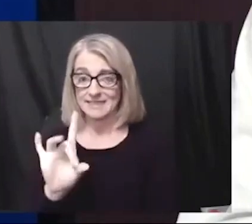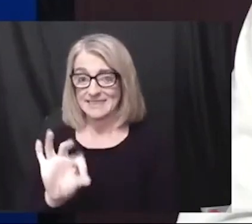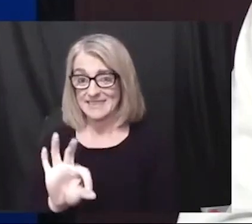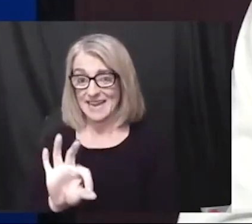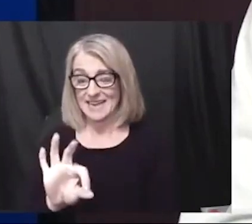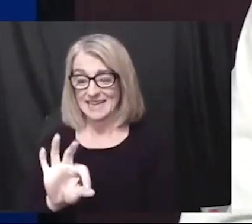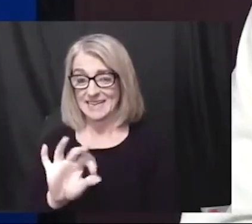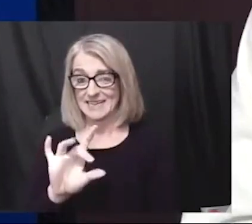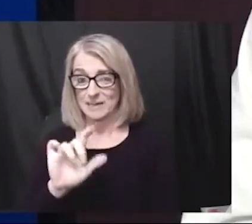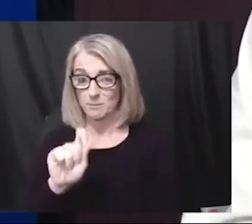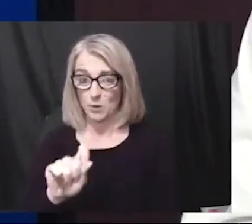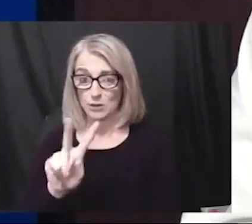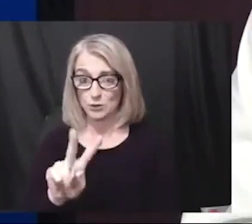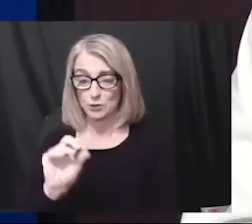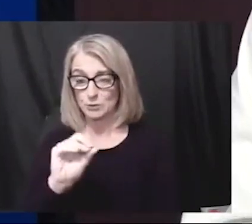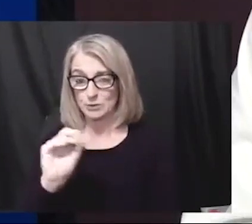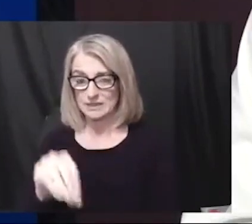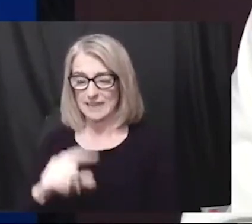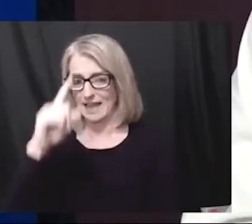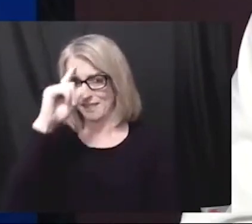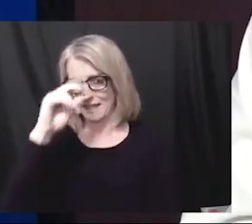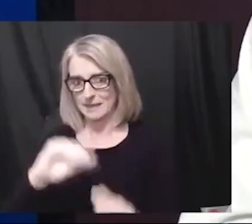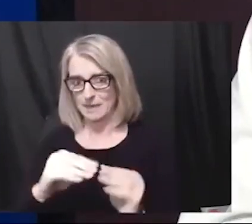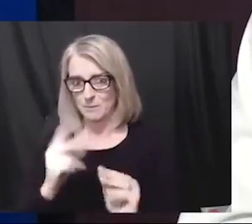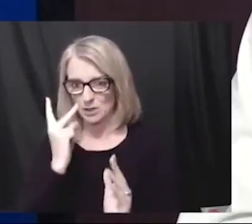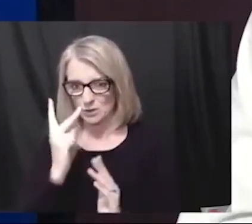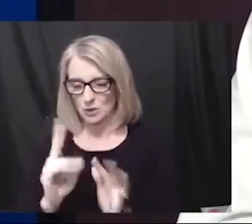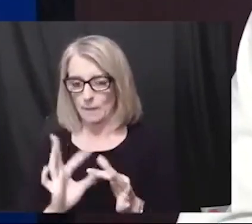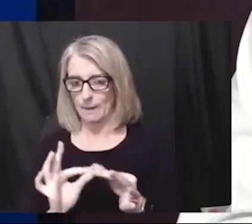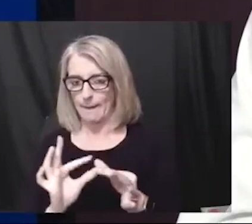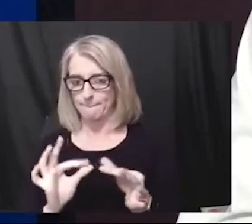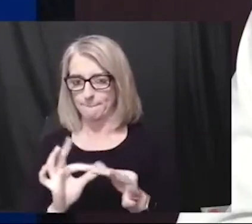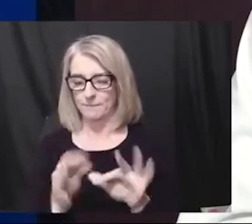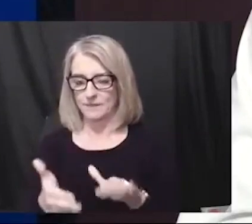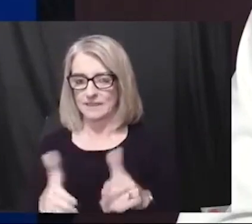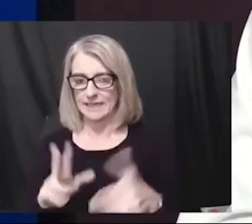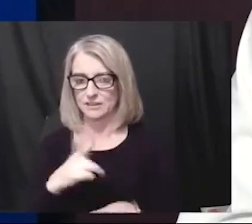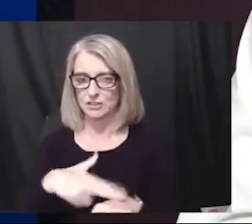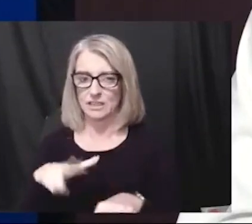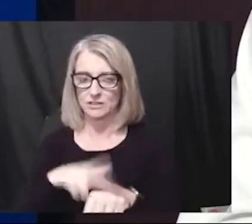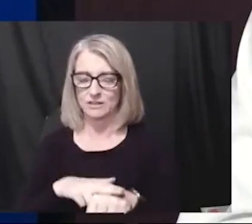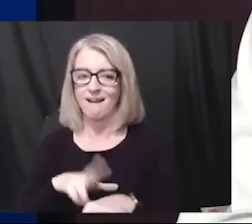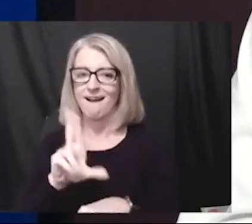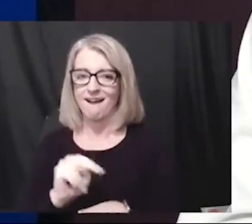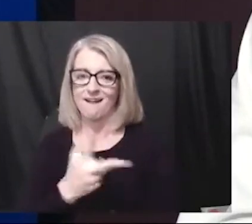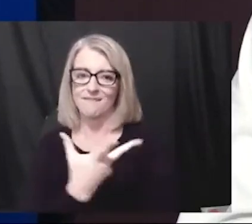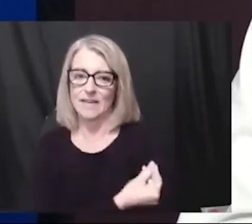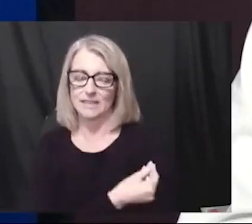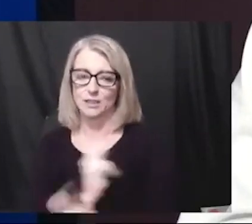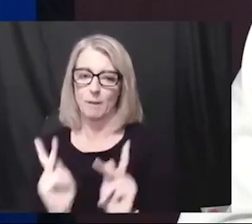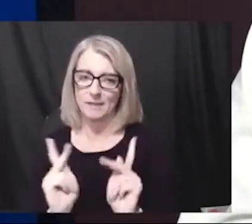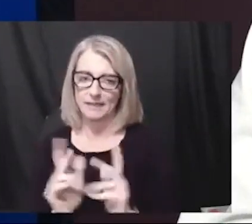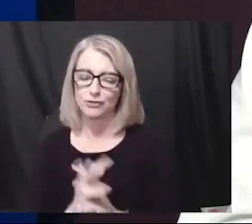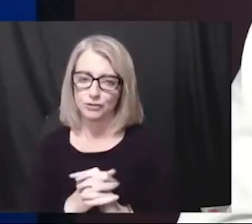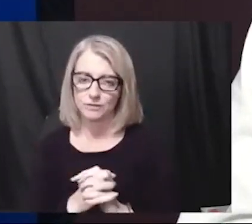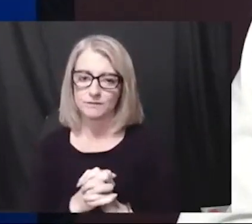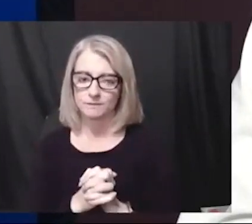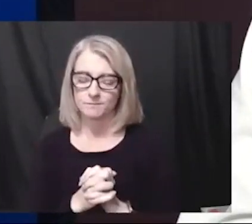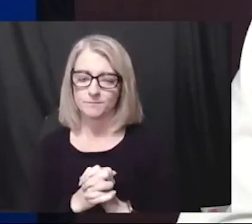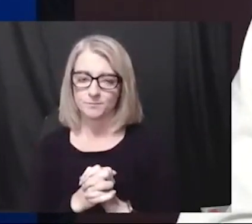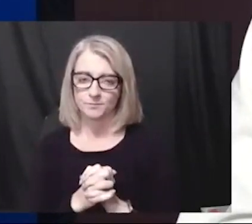These are great questions. Yeah. I'm not sure. We're healthcare providers. We got to stay in our lane around that. And I in no way want to say that people who